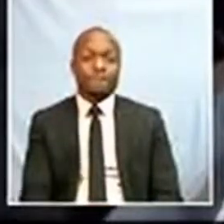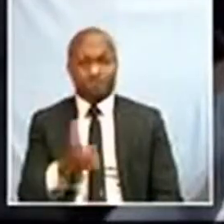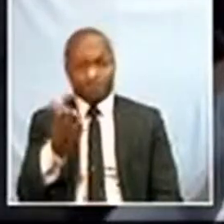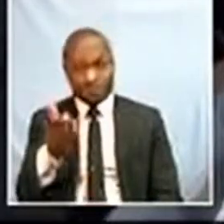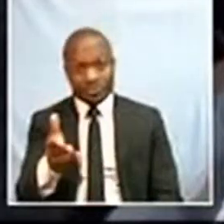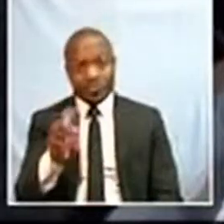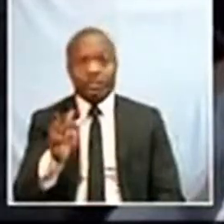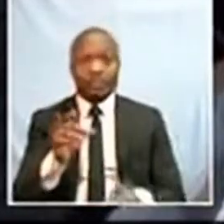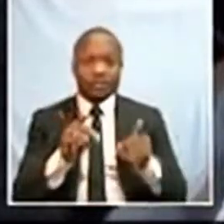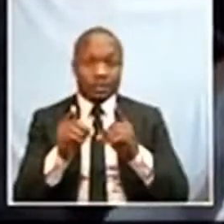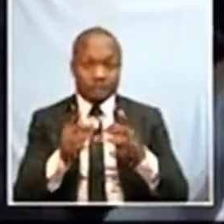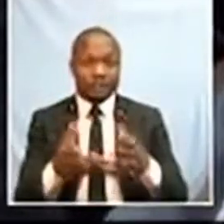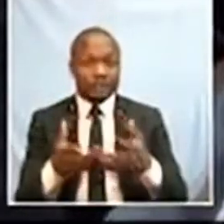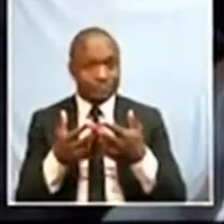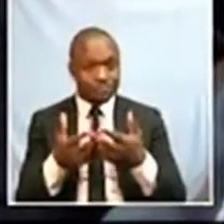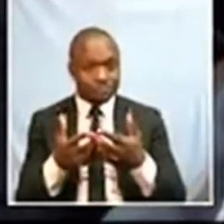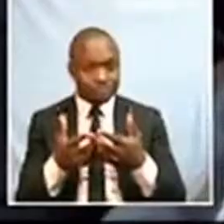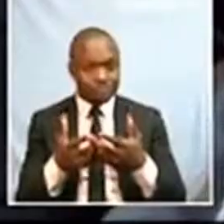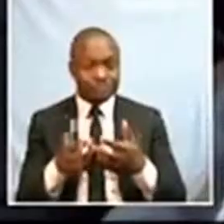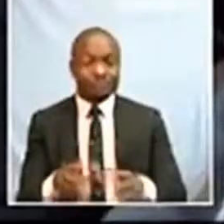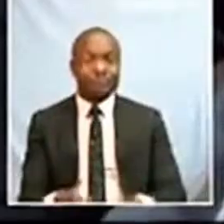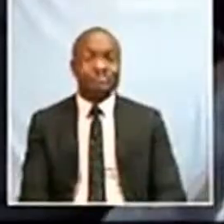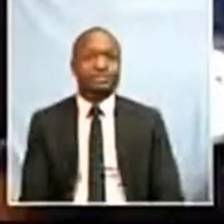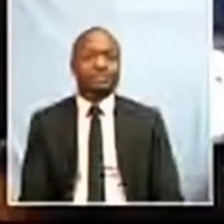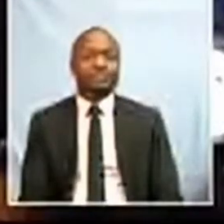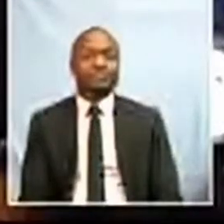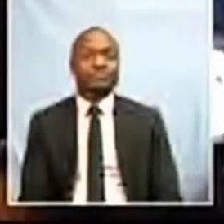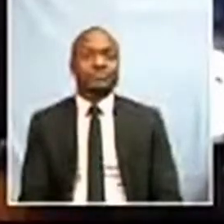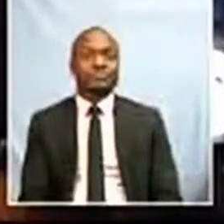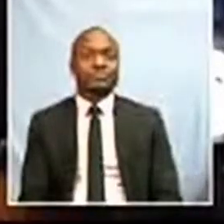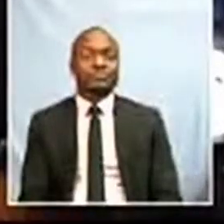Yes, Director Engineering then.